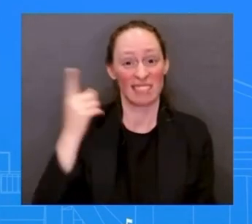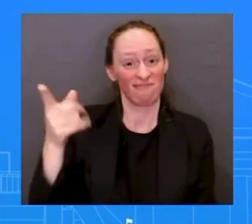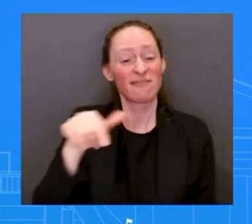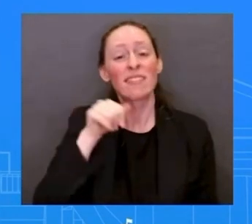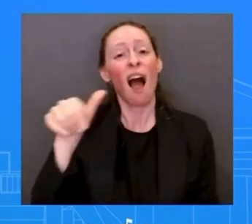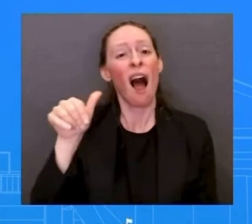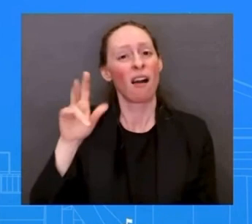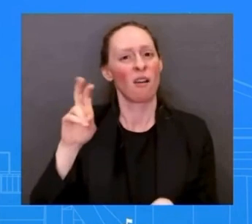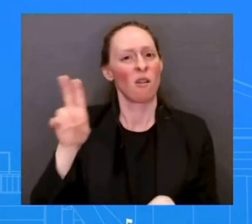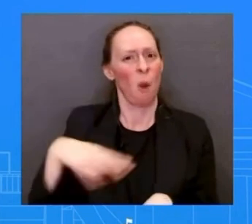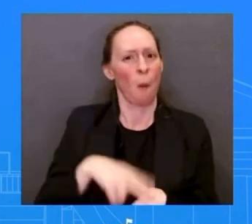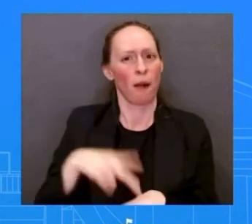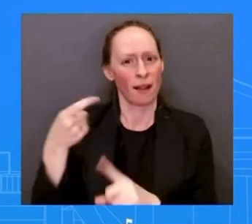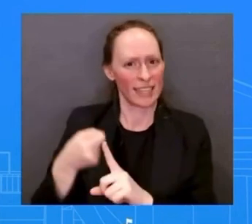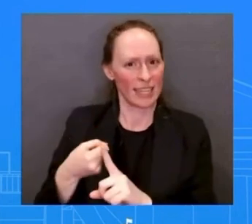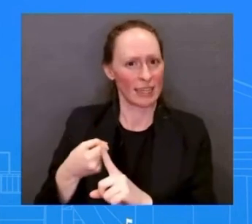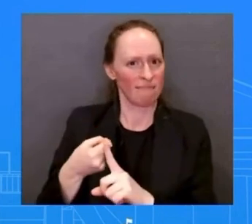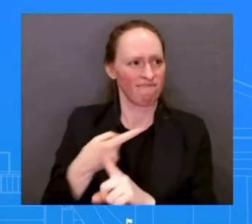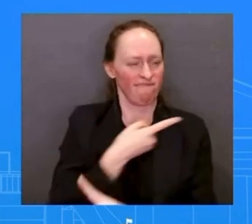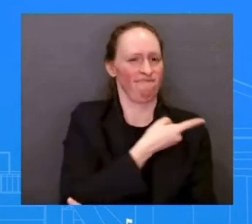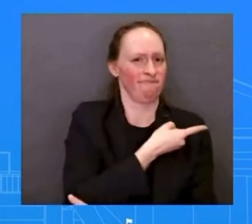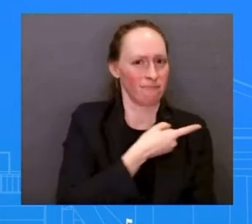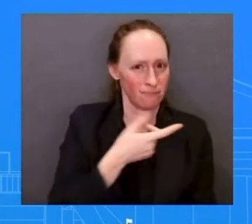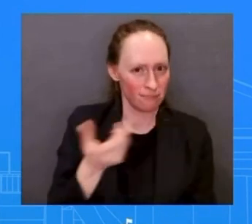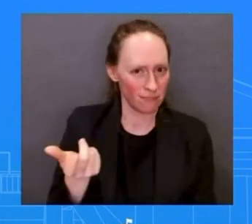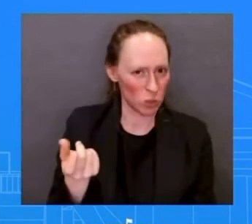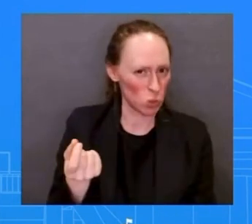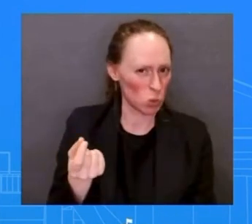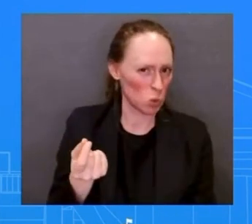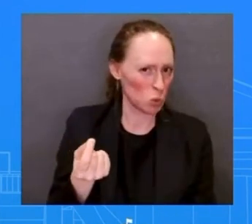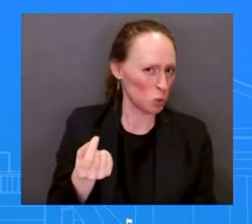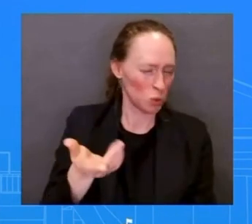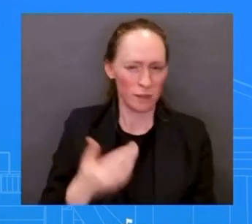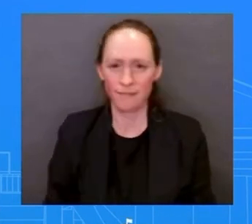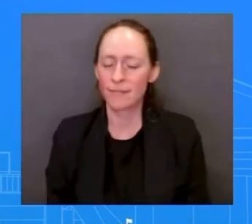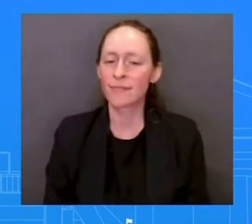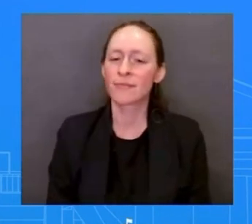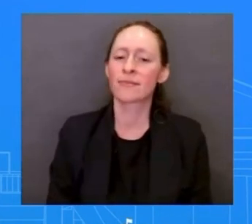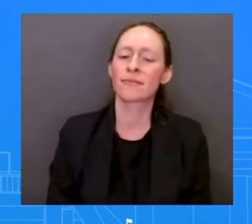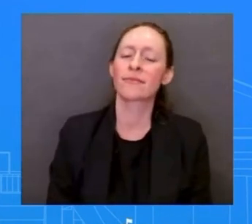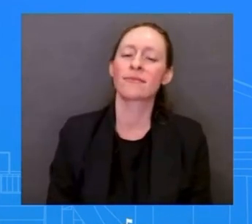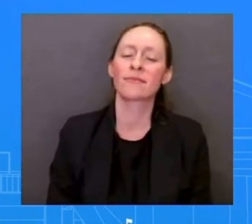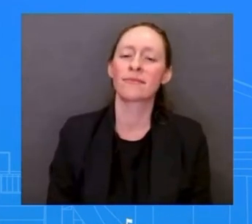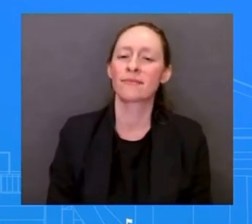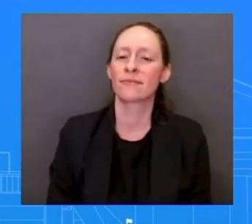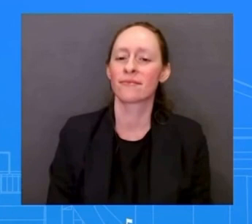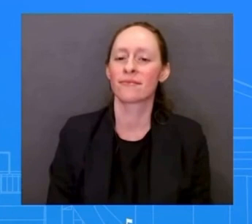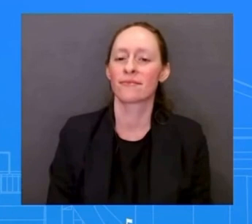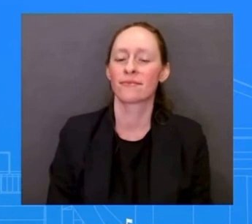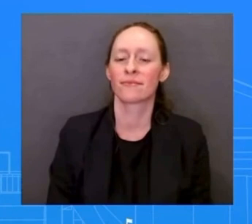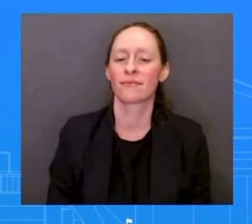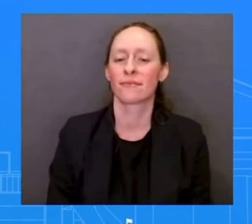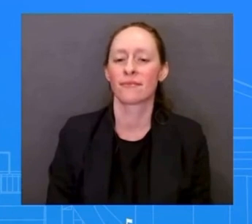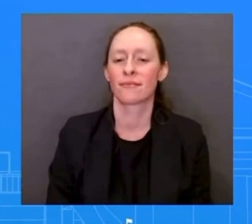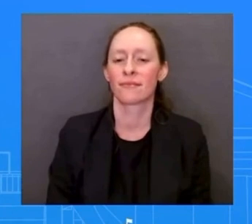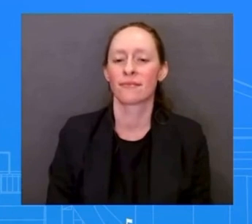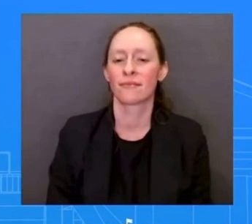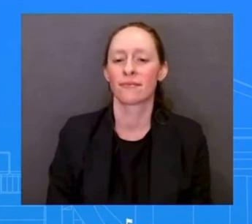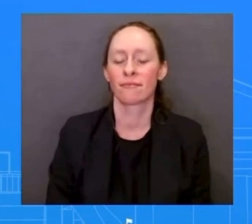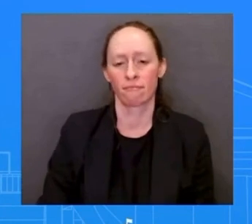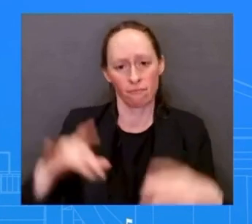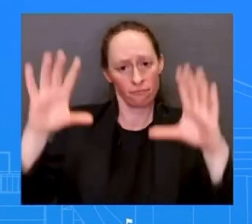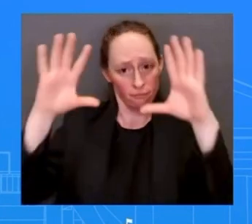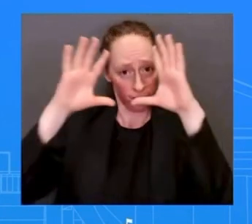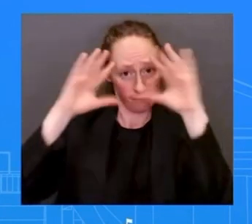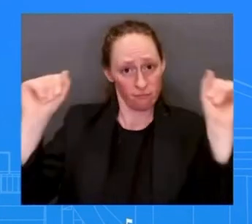has done since the beginning of this administration is make sure that he put nominees forward in the judicial, when you think about judicial level, right, the federal court,